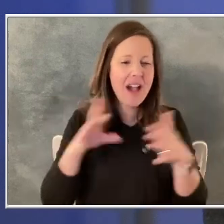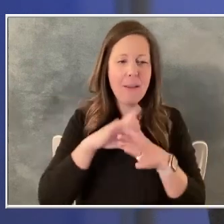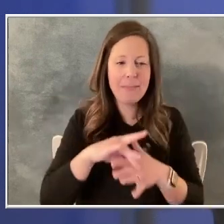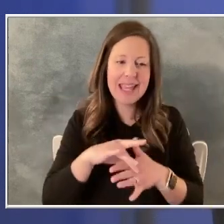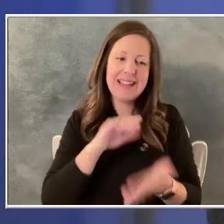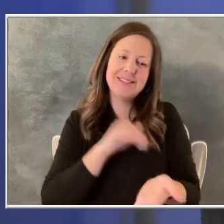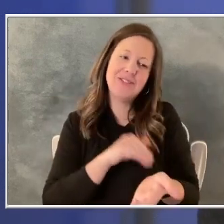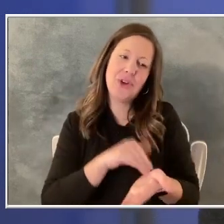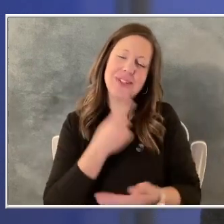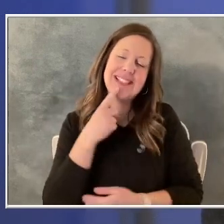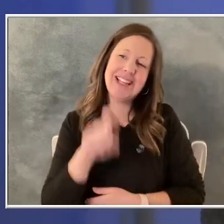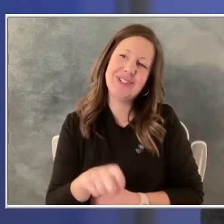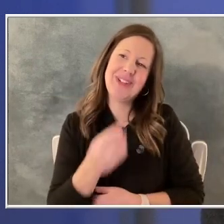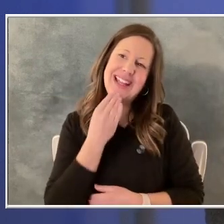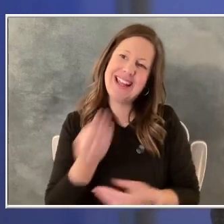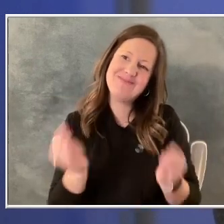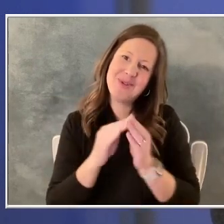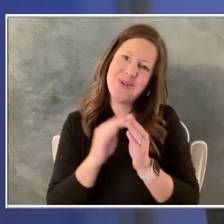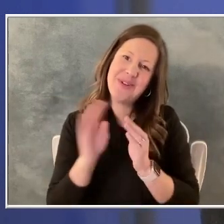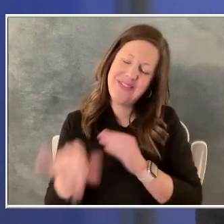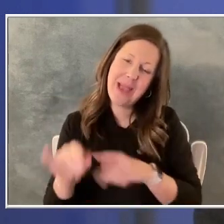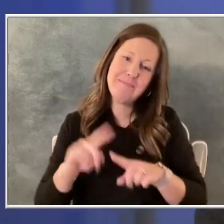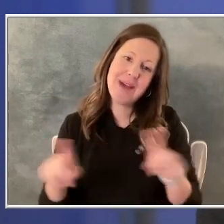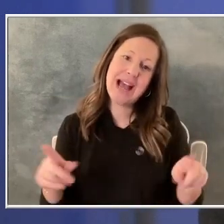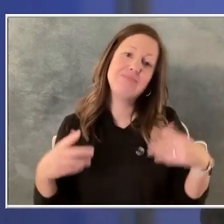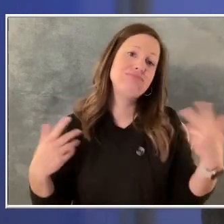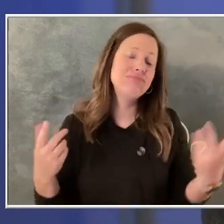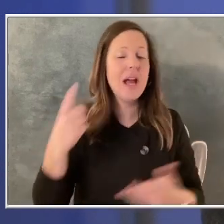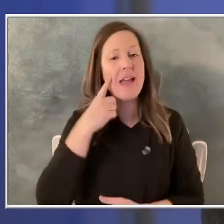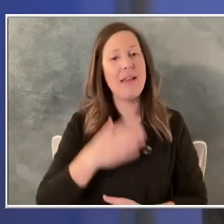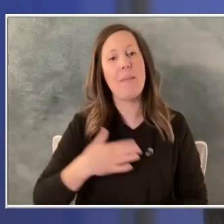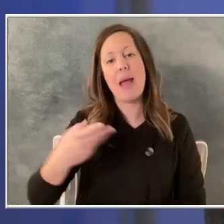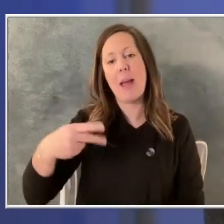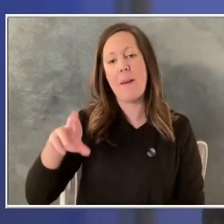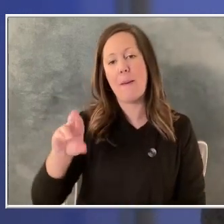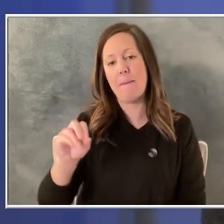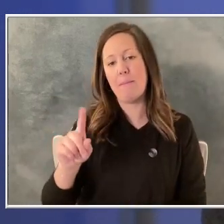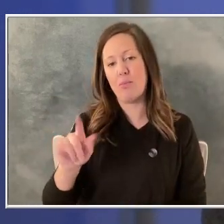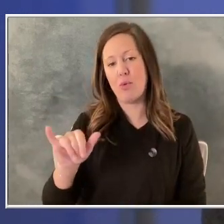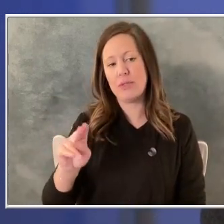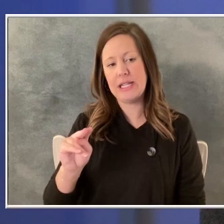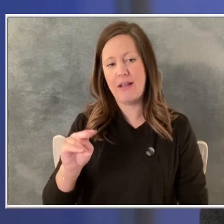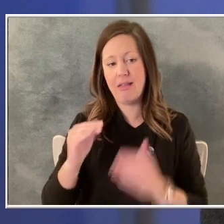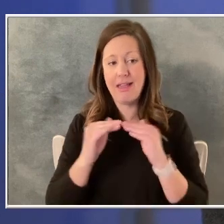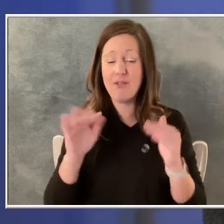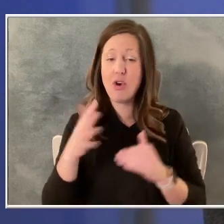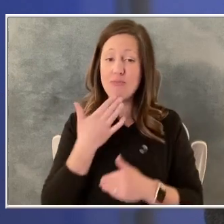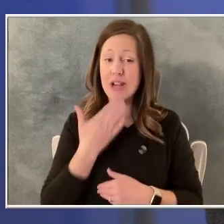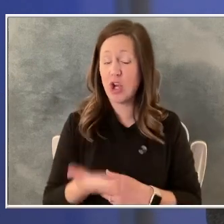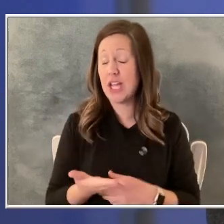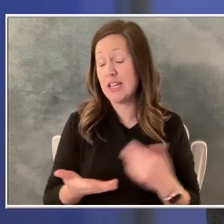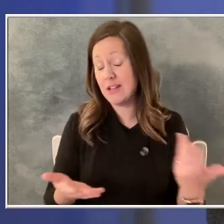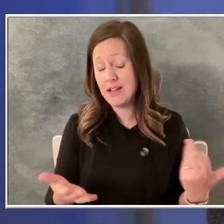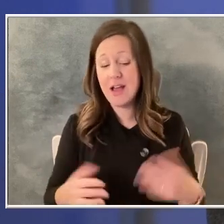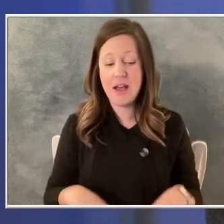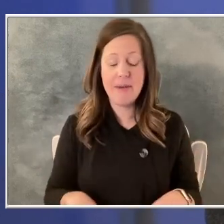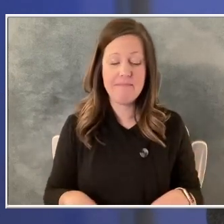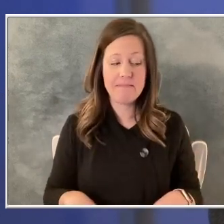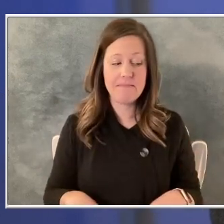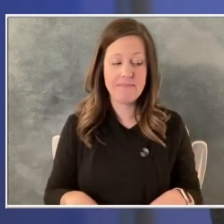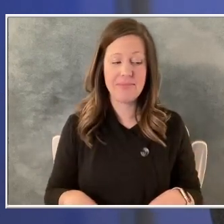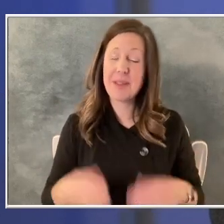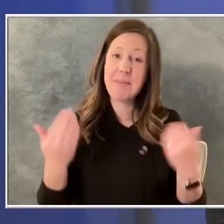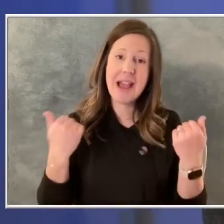more, but I think my protein levels are pretty good from the diet I'm on. But yeah, I try to stay away from all of